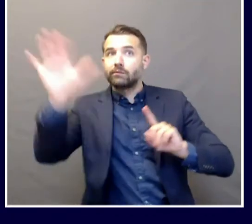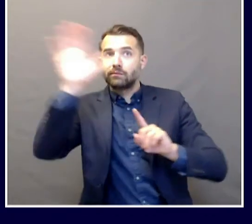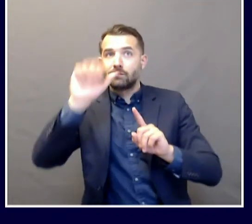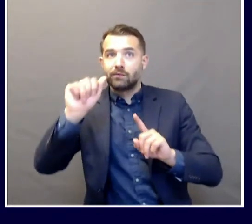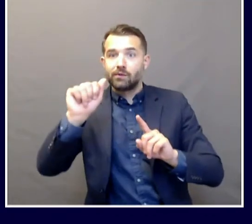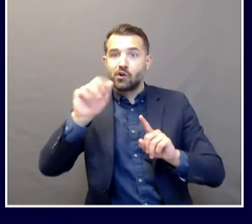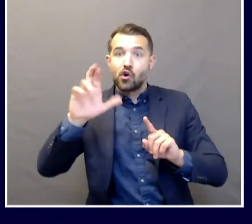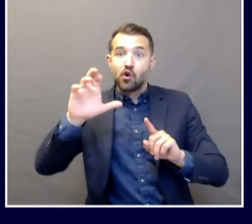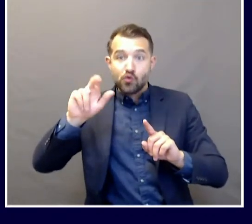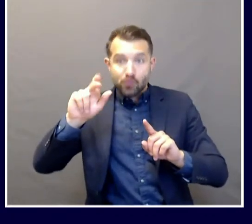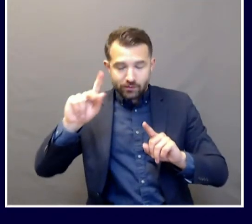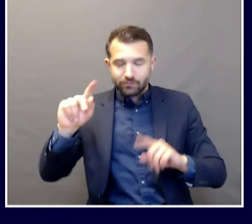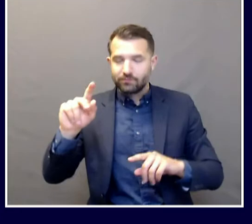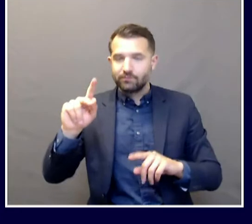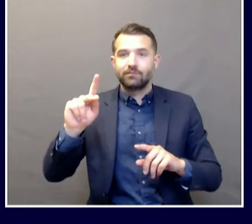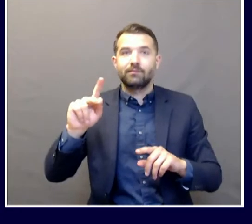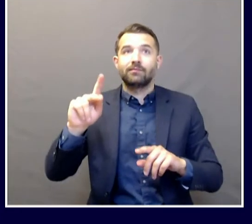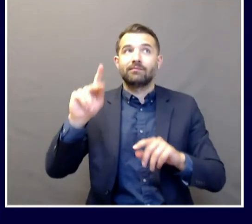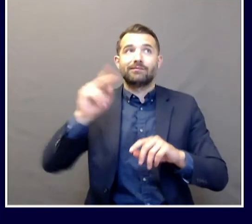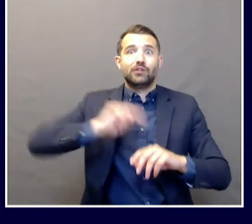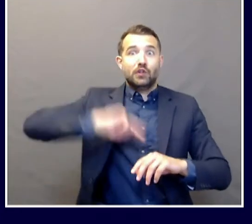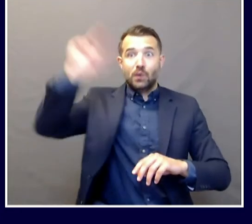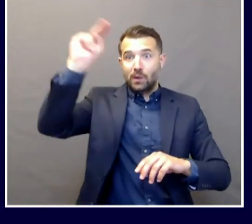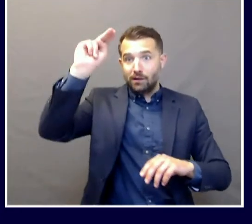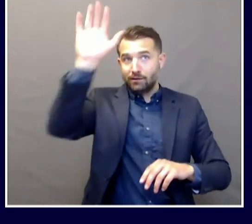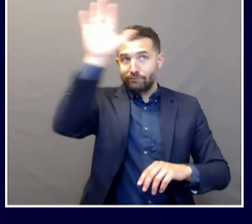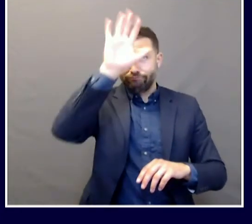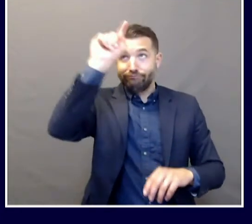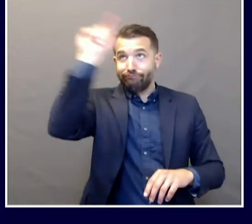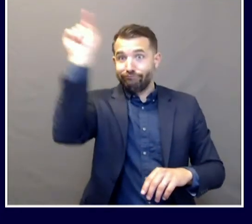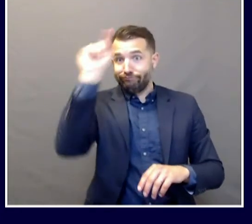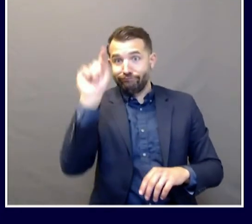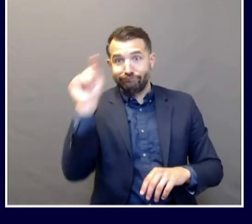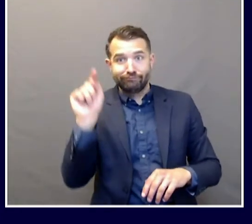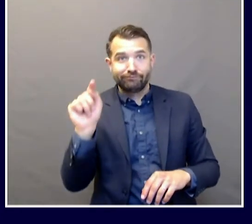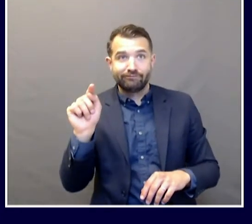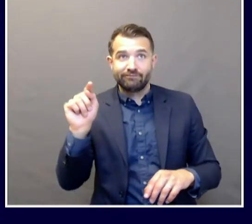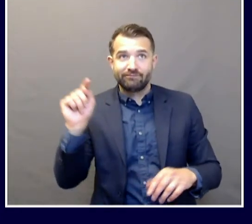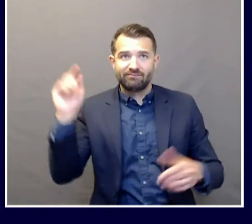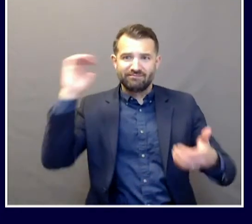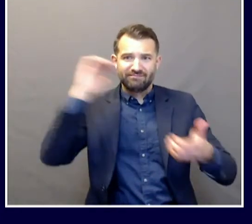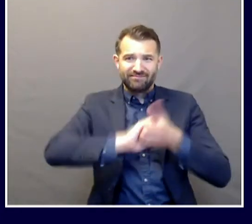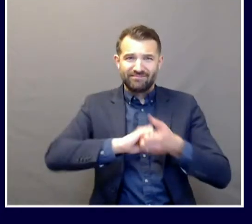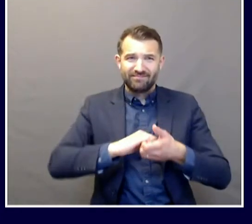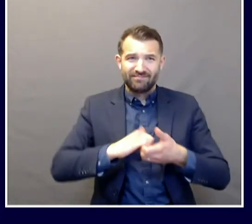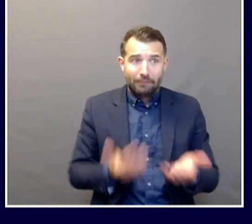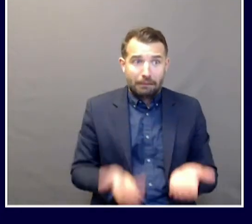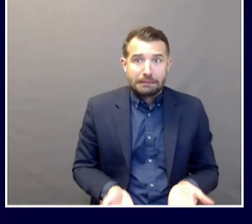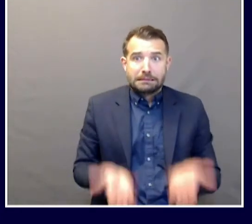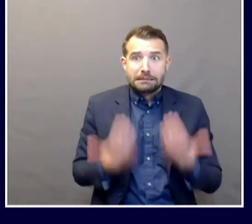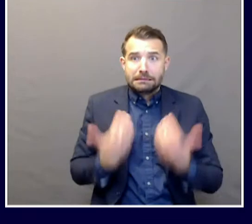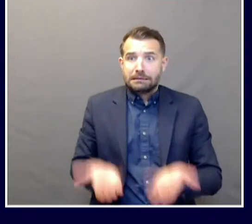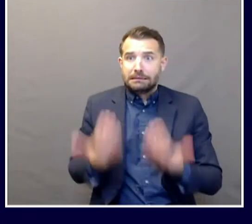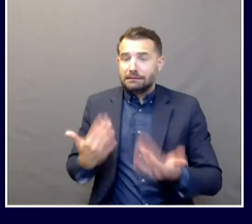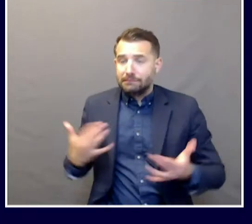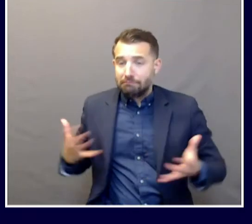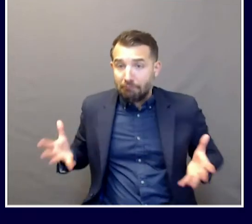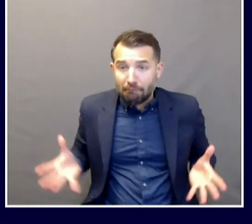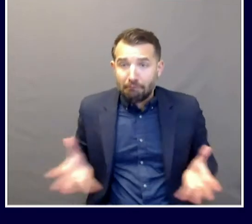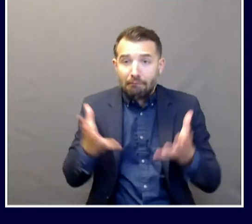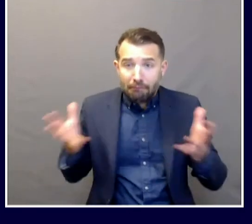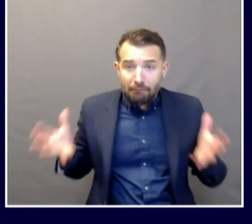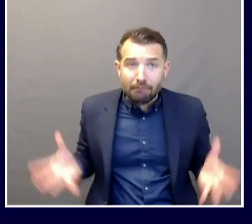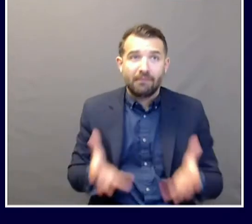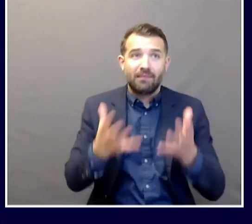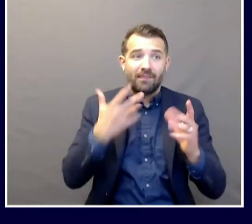And indeed, if you take a look at everyone, for all comers, Aroostook County is at the top of the list right